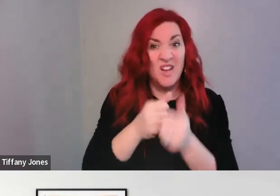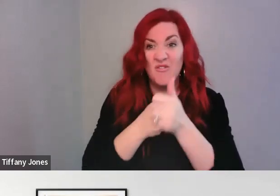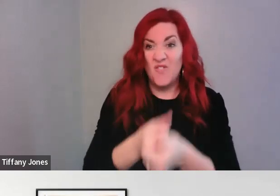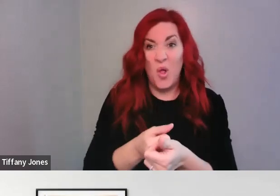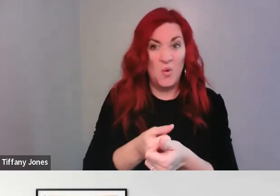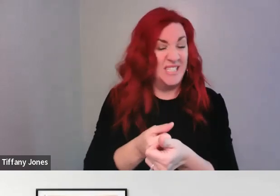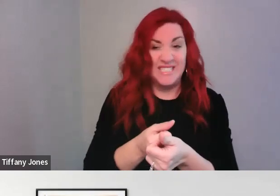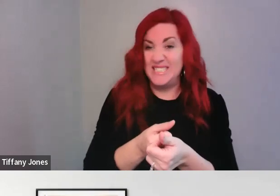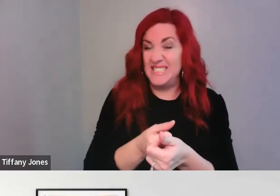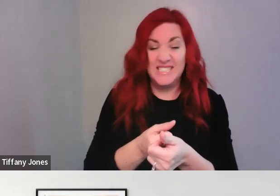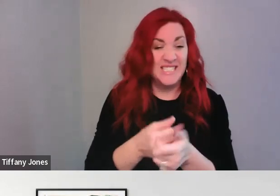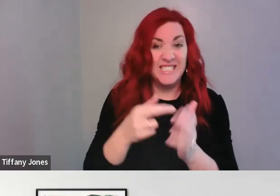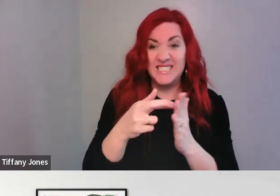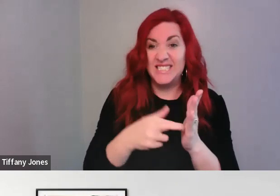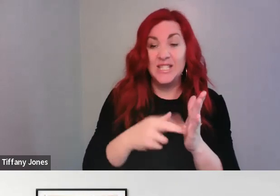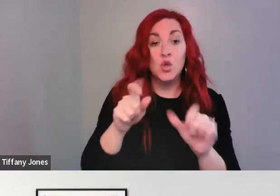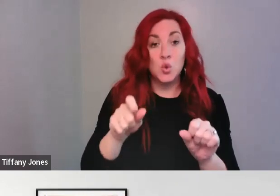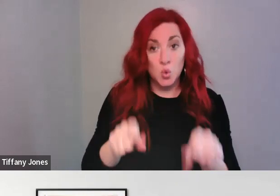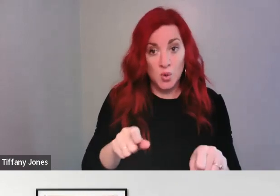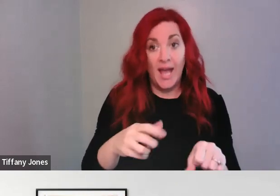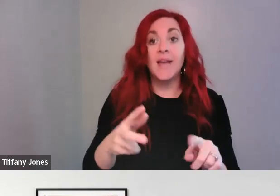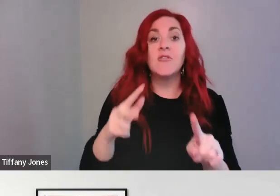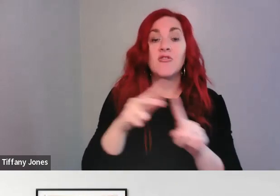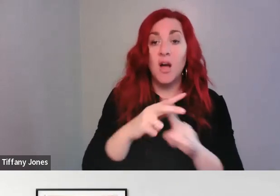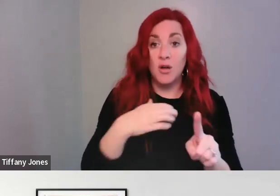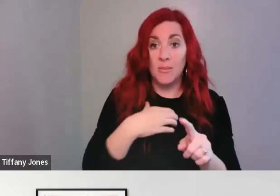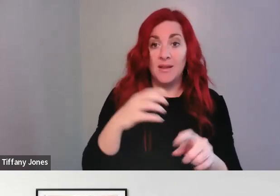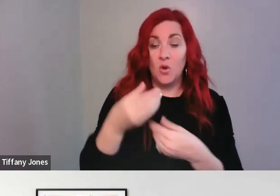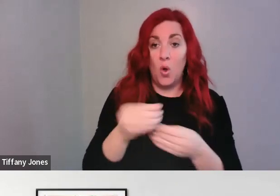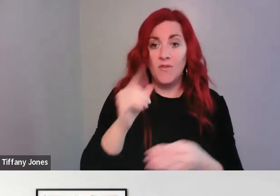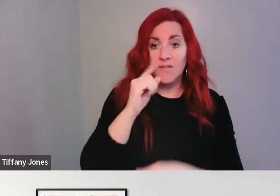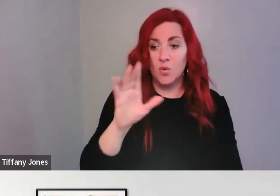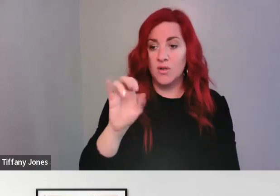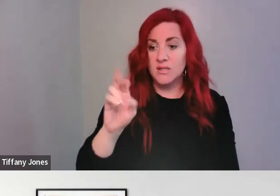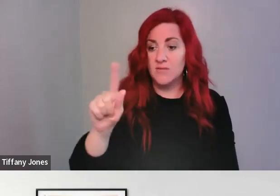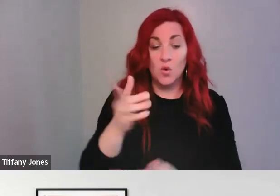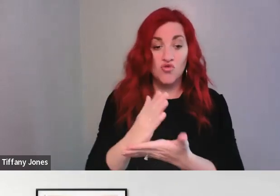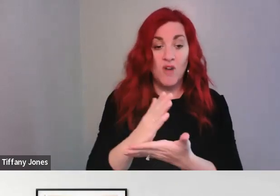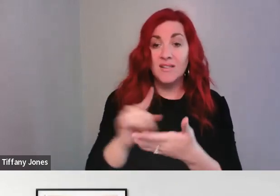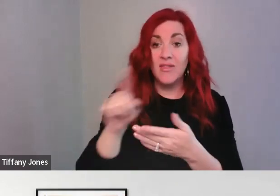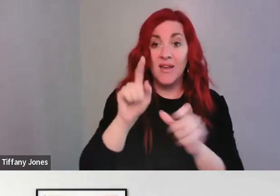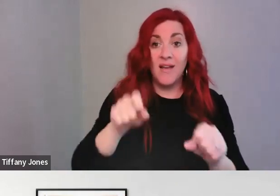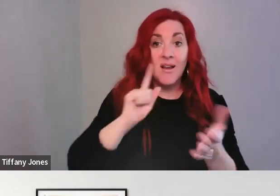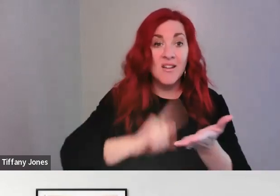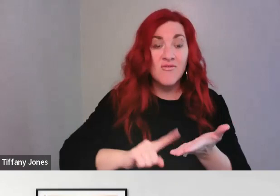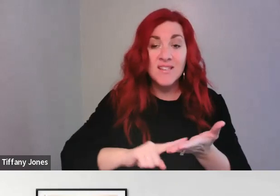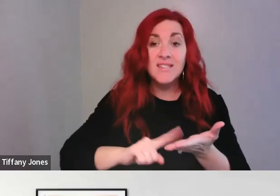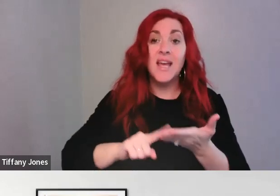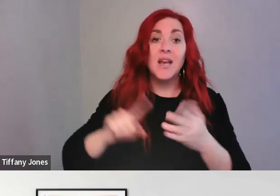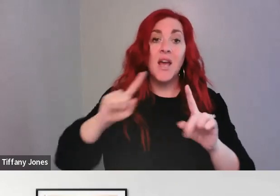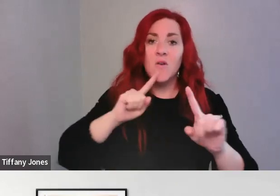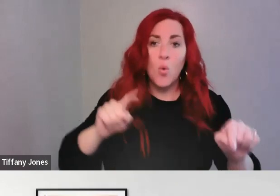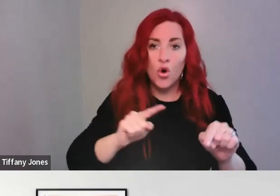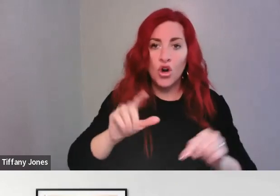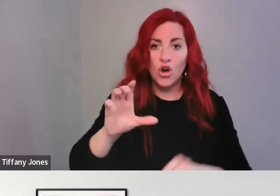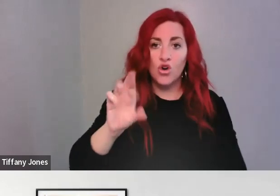option to file a complaint with the Office for Civil Rights, and they can investigate and order some type of corrective action if necessary. So that was